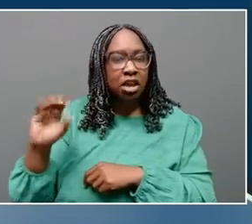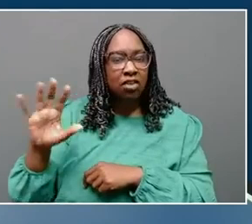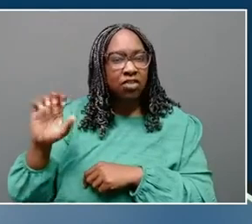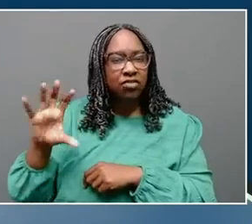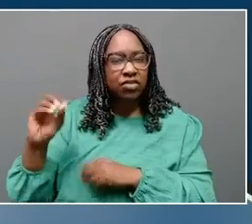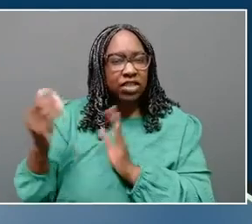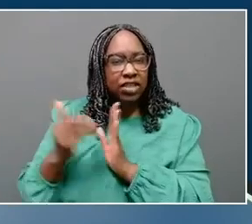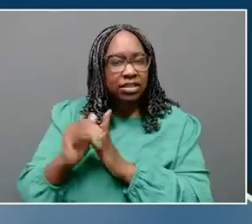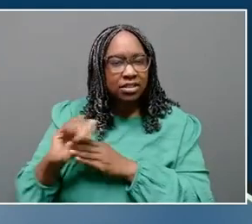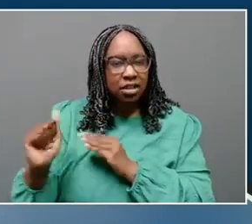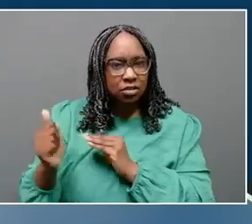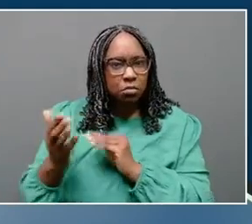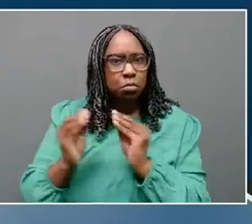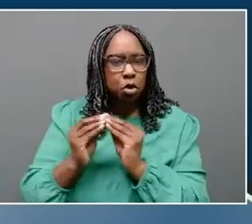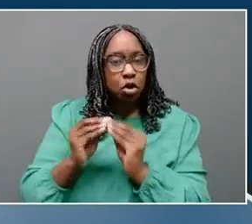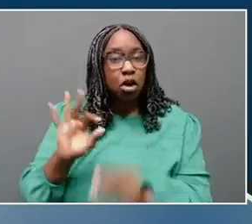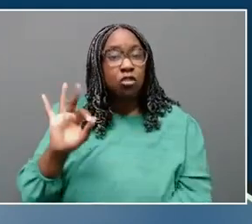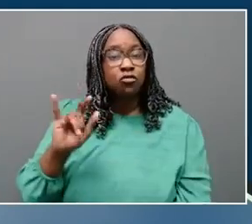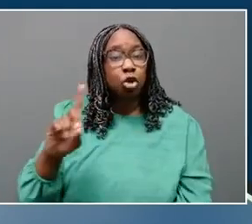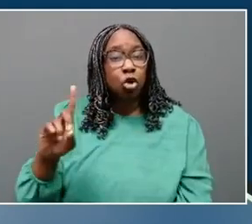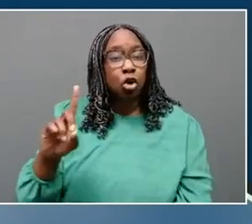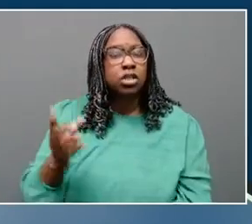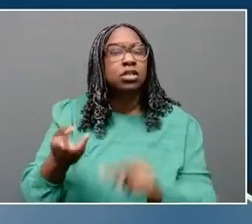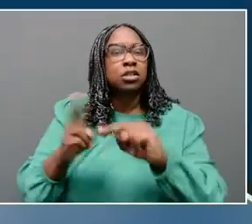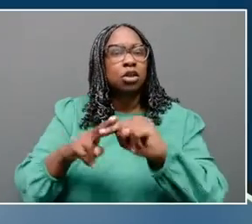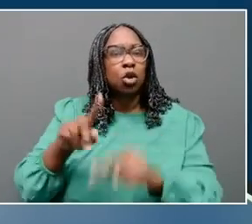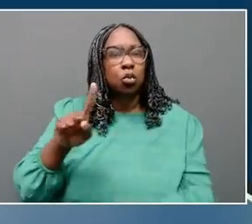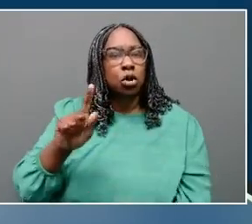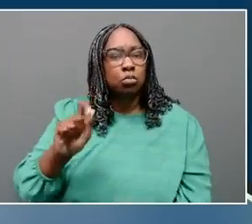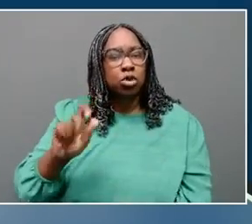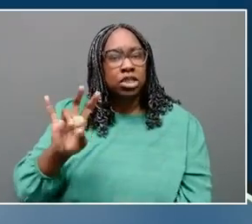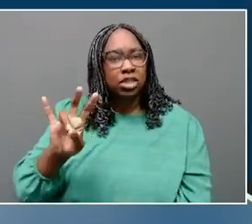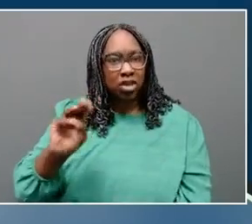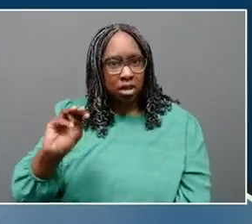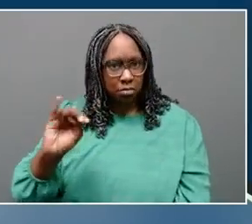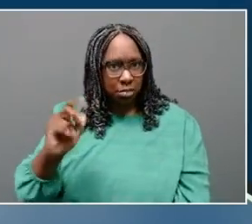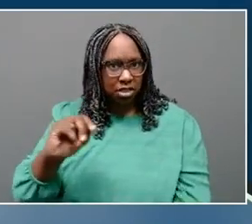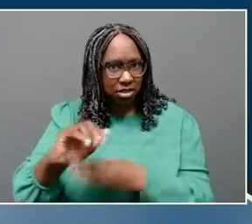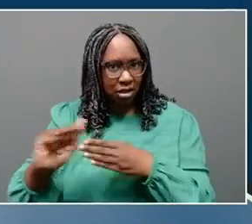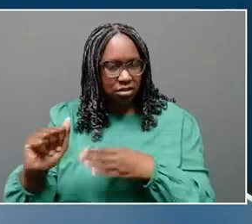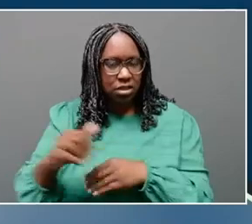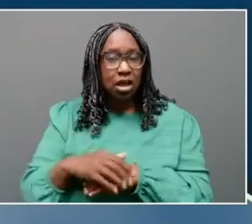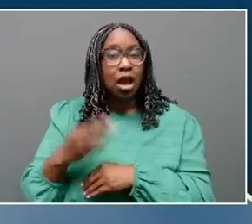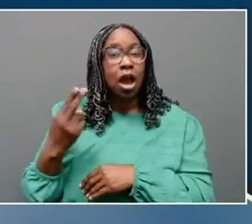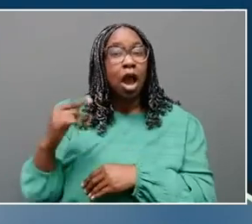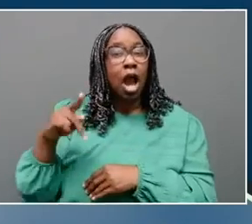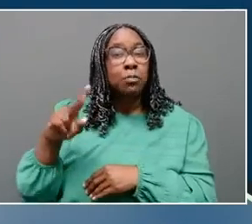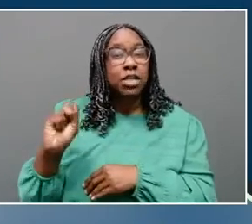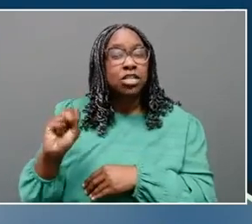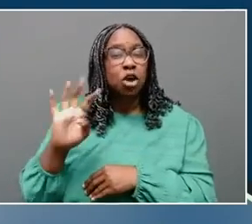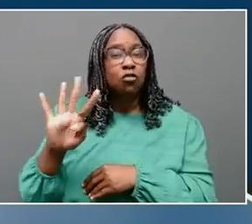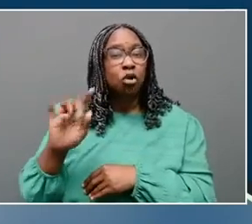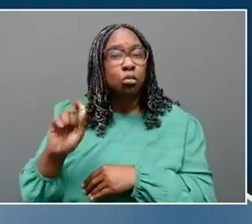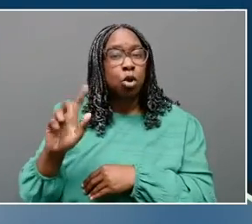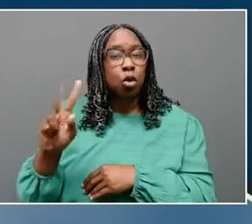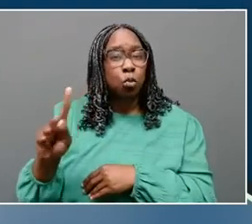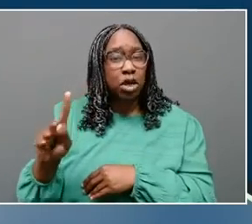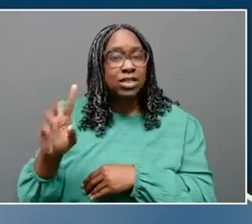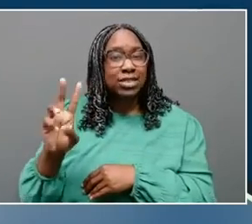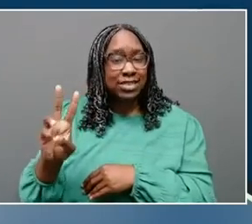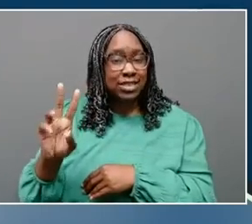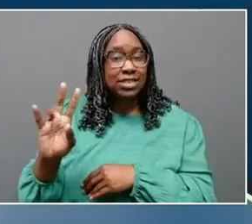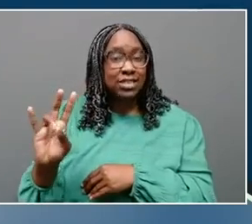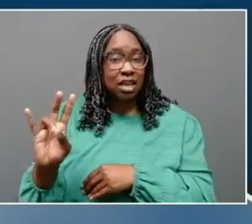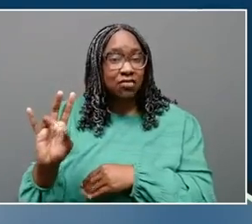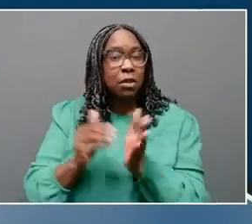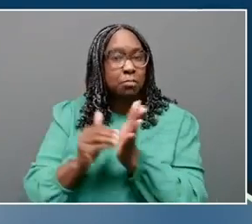Floyd County, an increase of over $1.7 million. Hopkins County, an increase of over $4.167